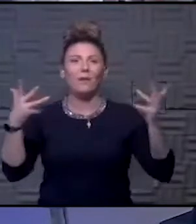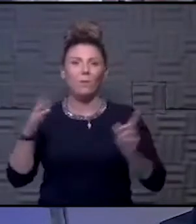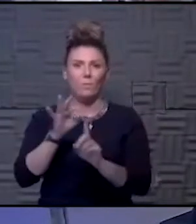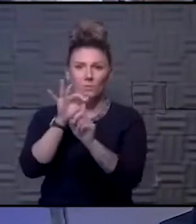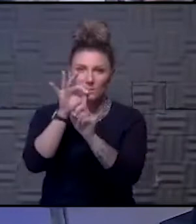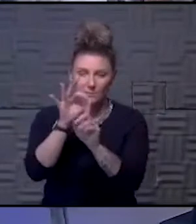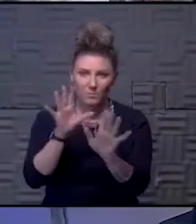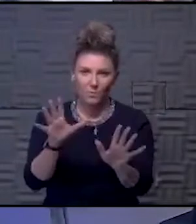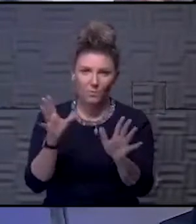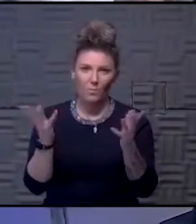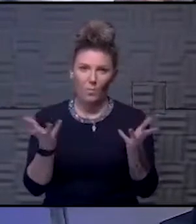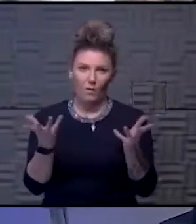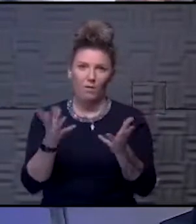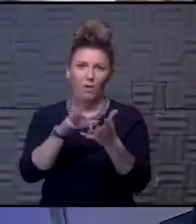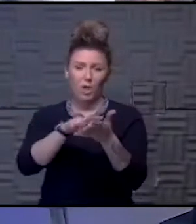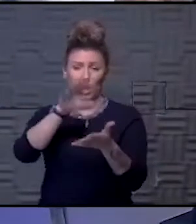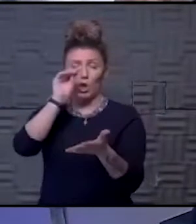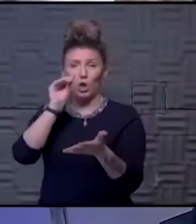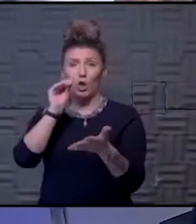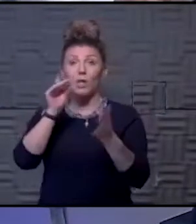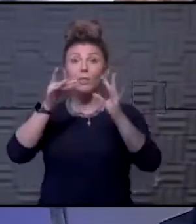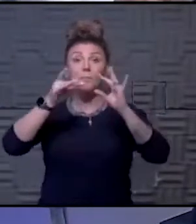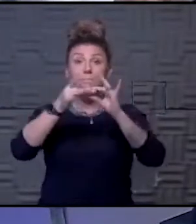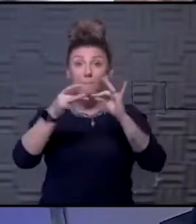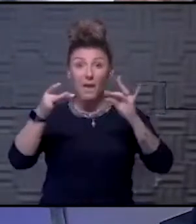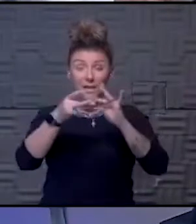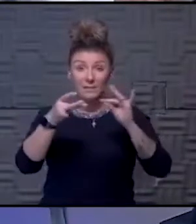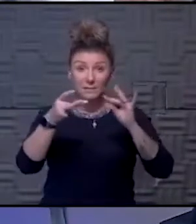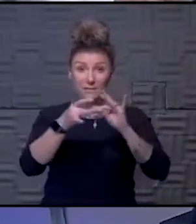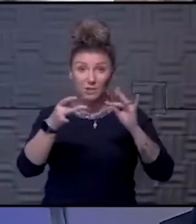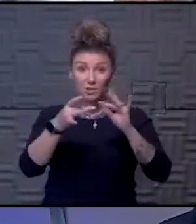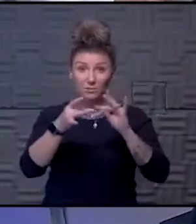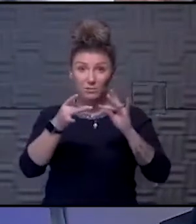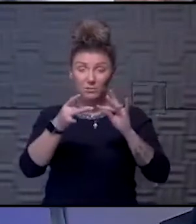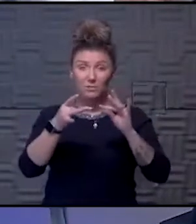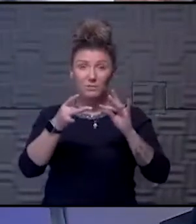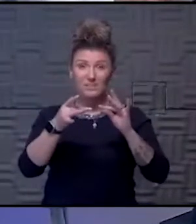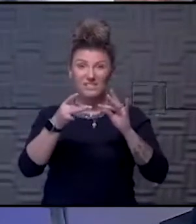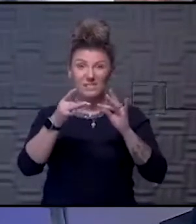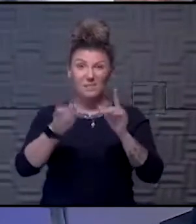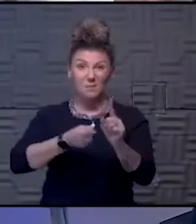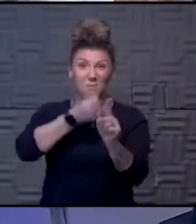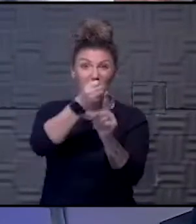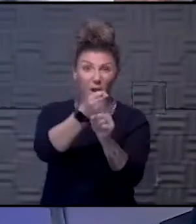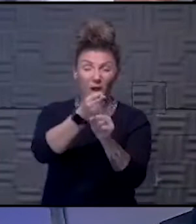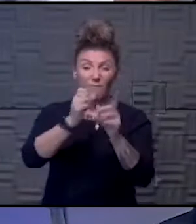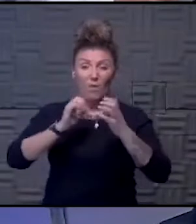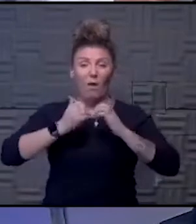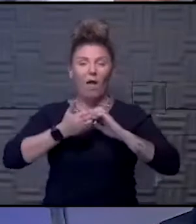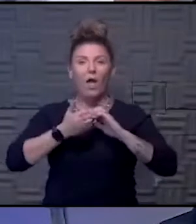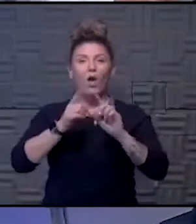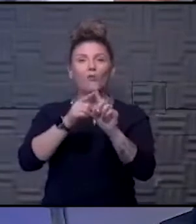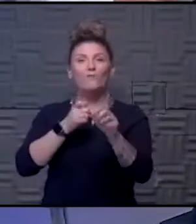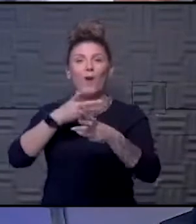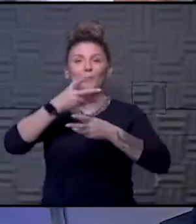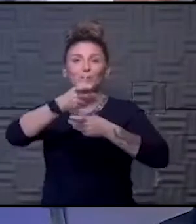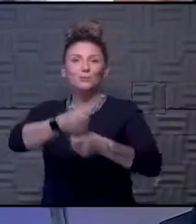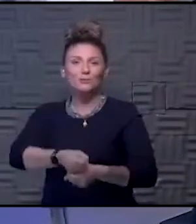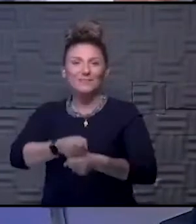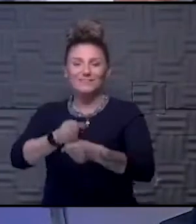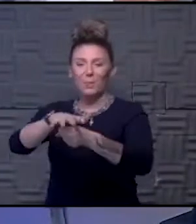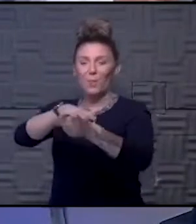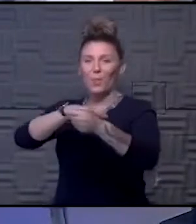we've learned that the messaging is much more impactful when it comes from a trusted local